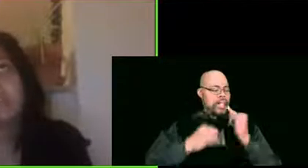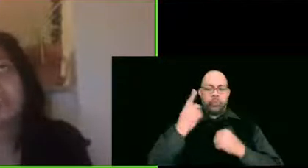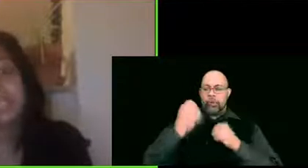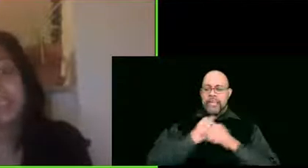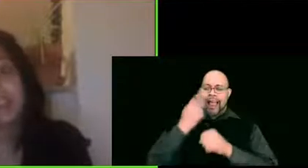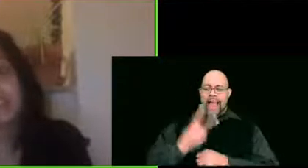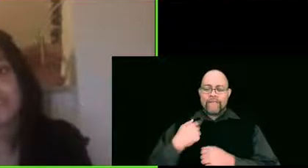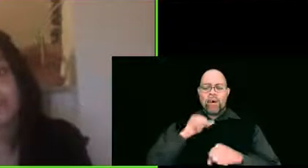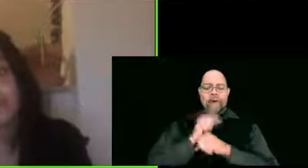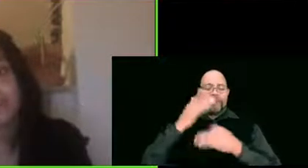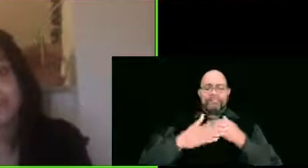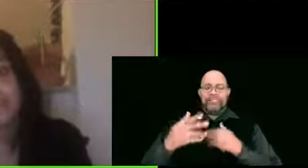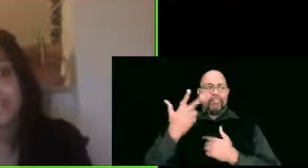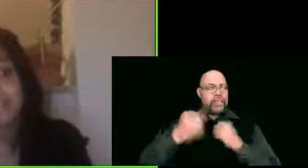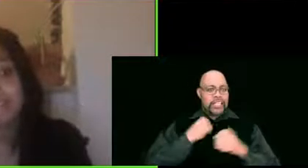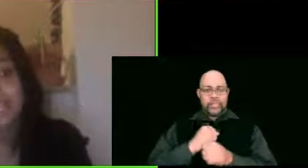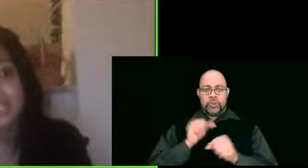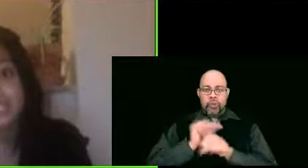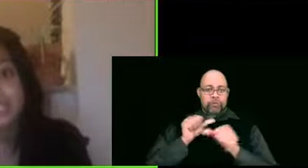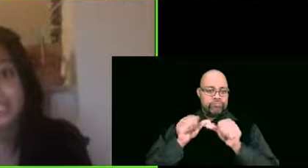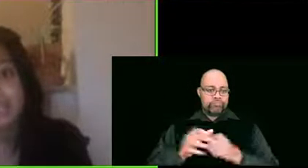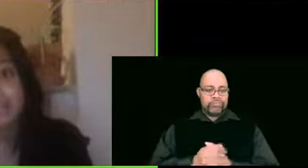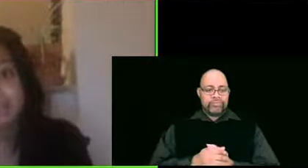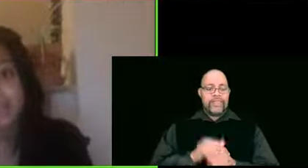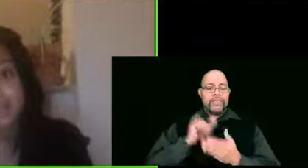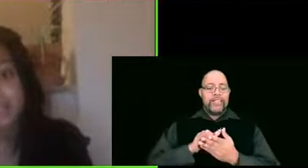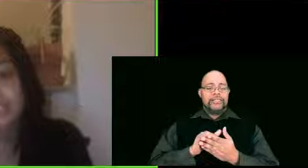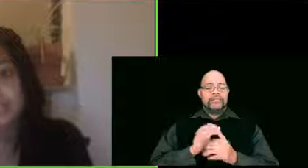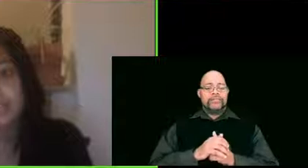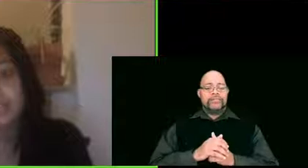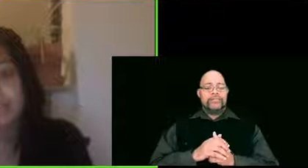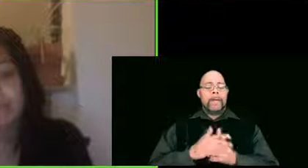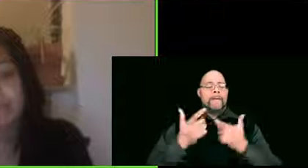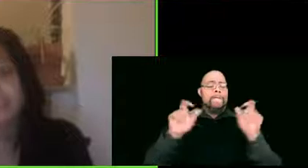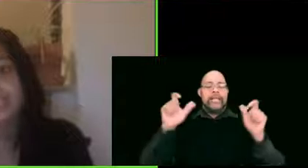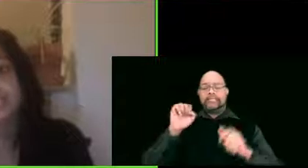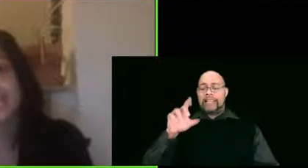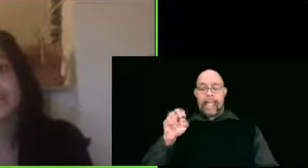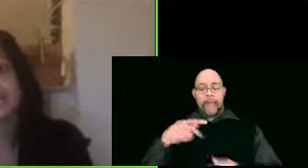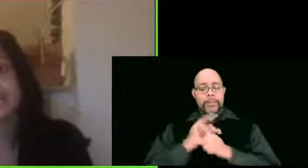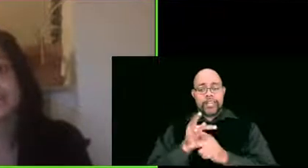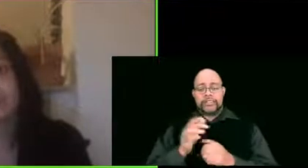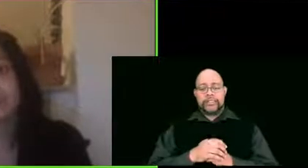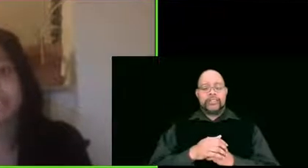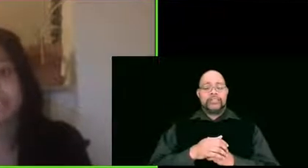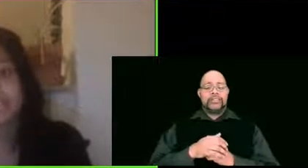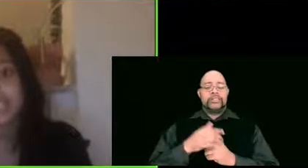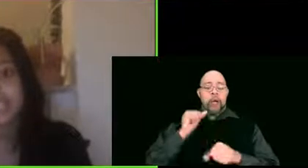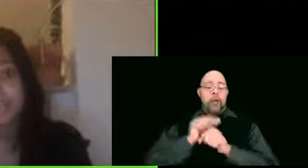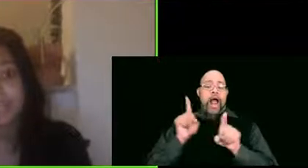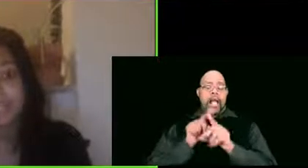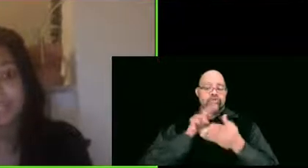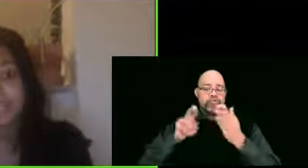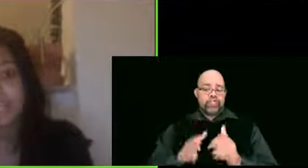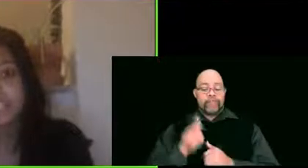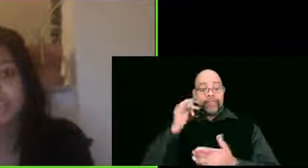working on for the past year and a half, and I'll be working on for the next 3 years. And that's kind of a much bigger scale production where I work as a